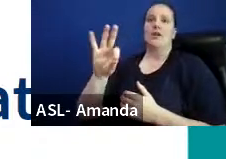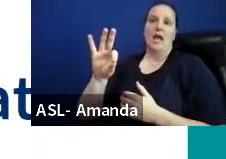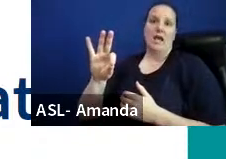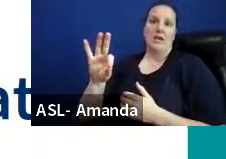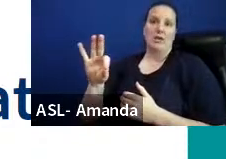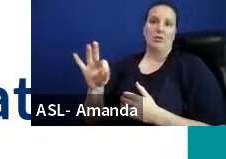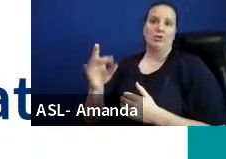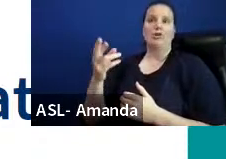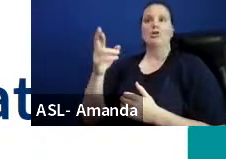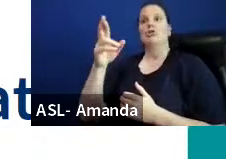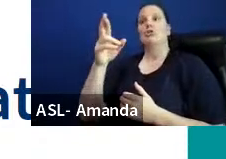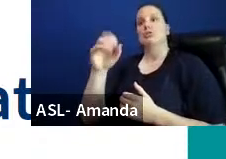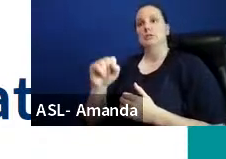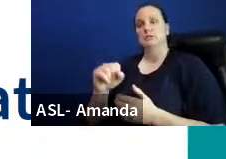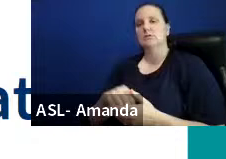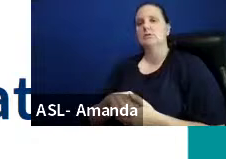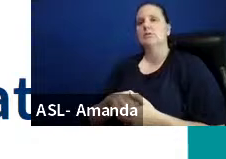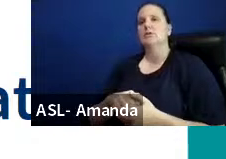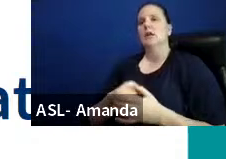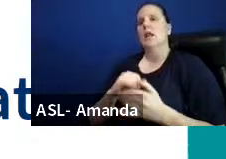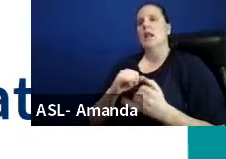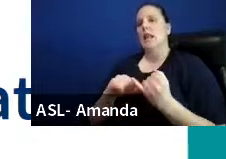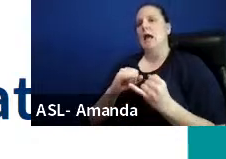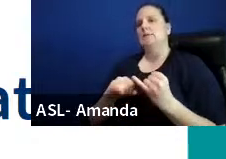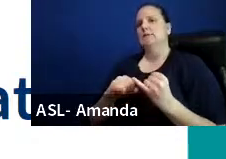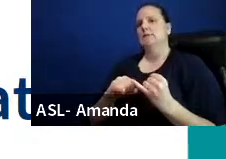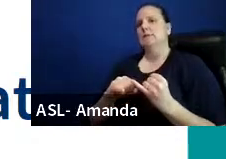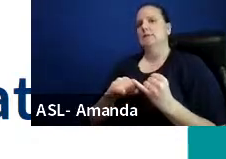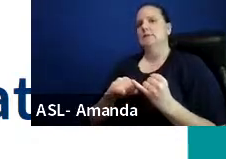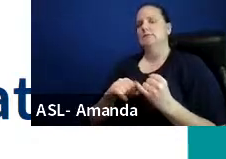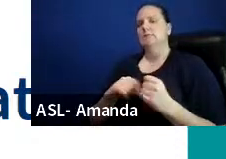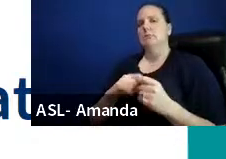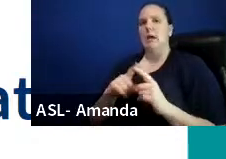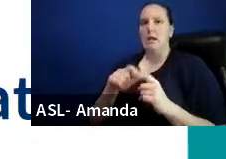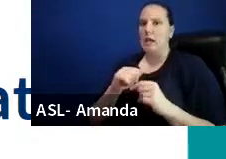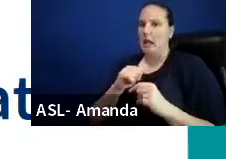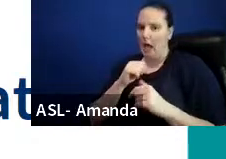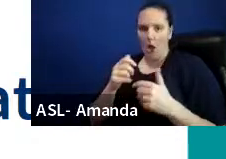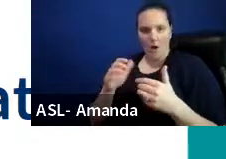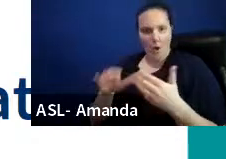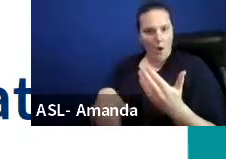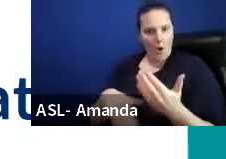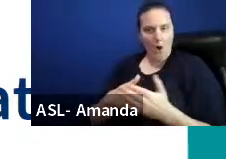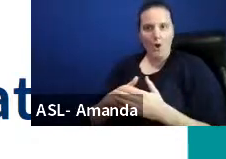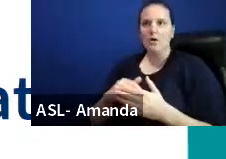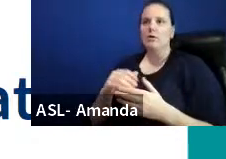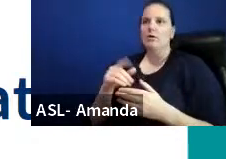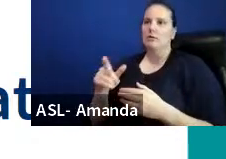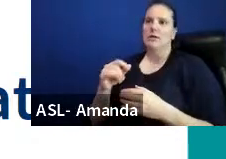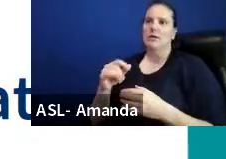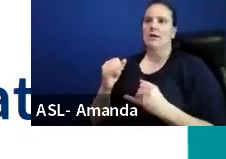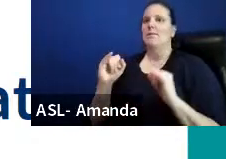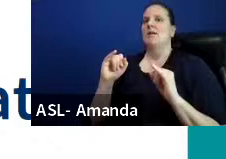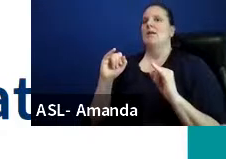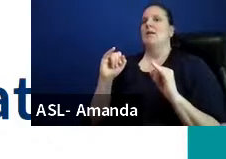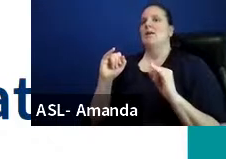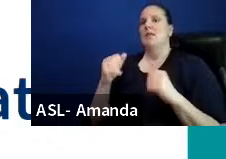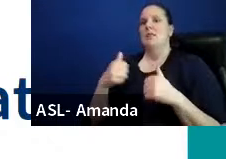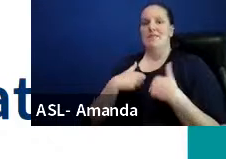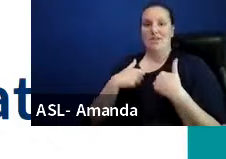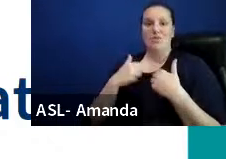and also last but not least, our other organization was Independent Living